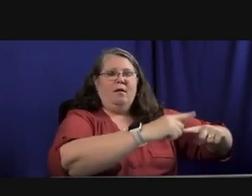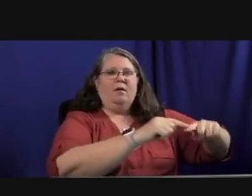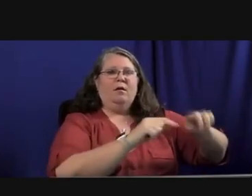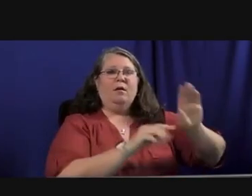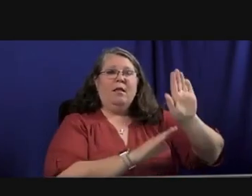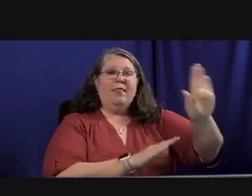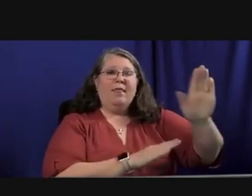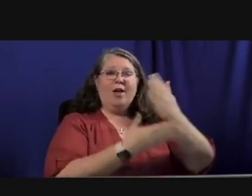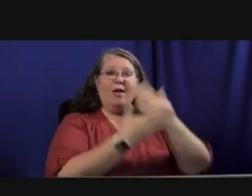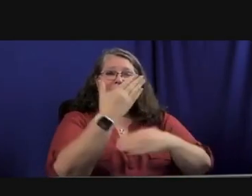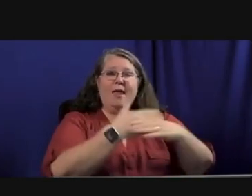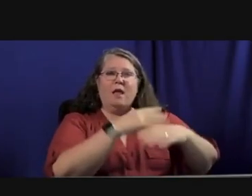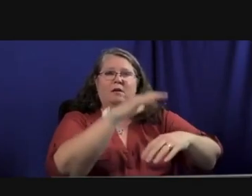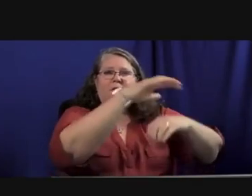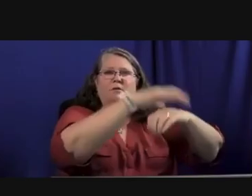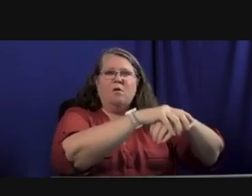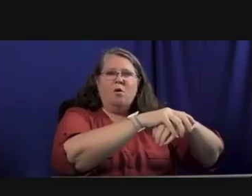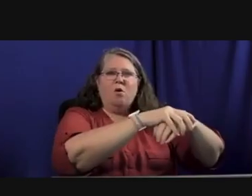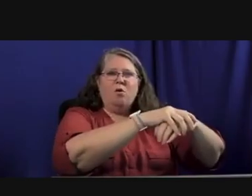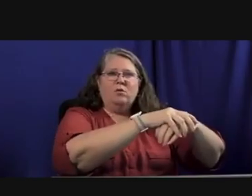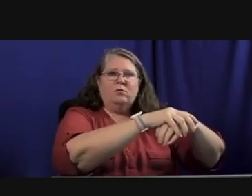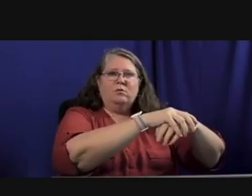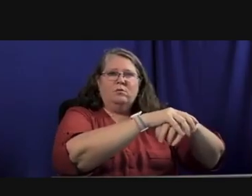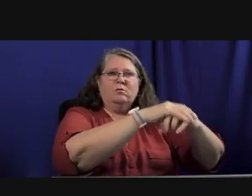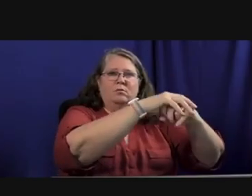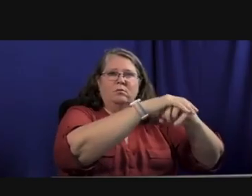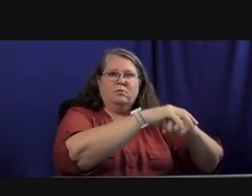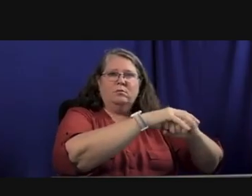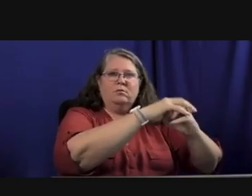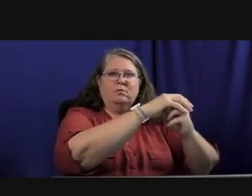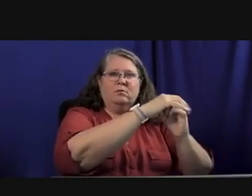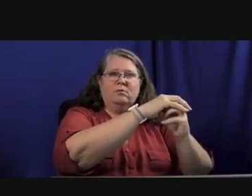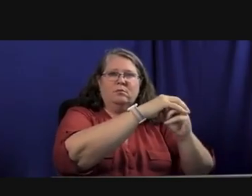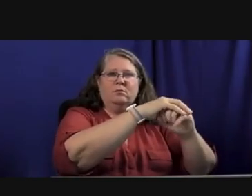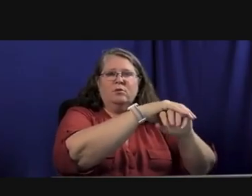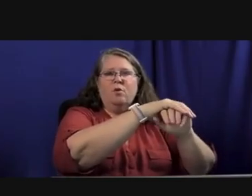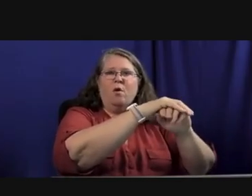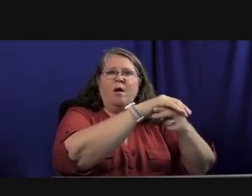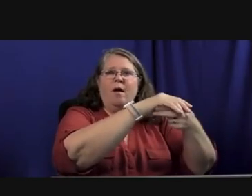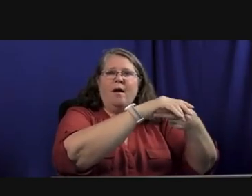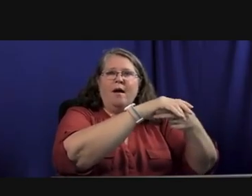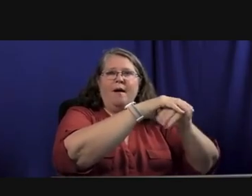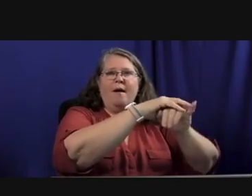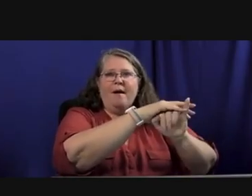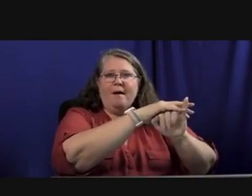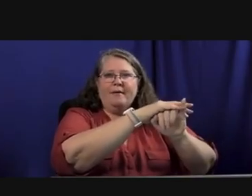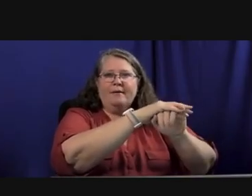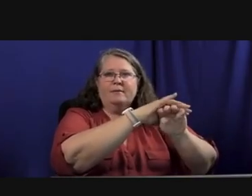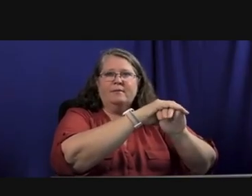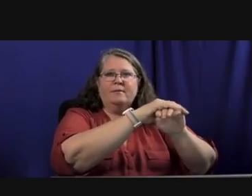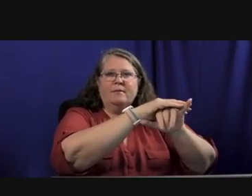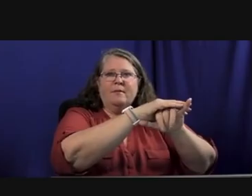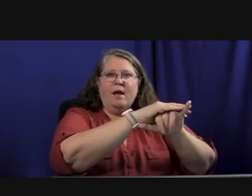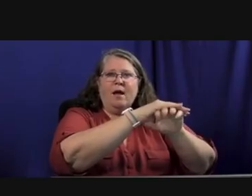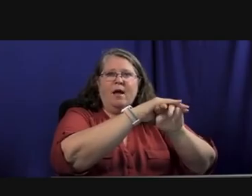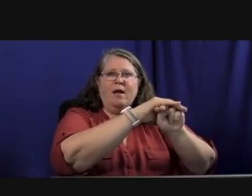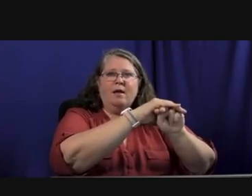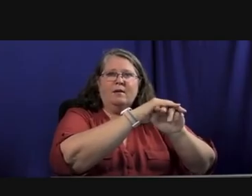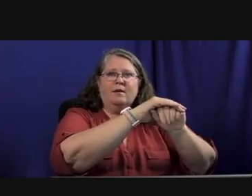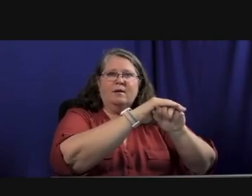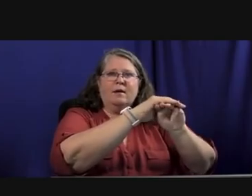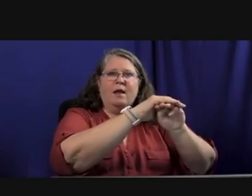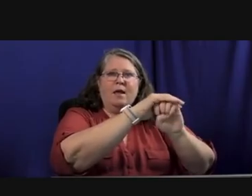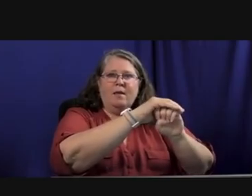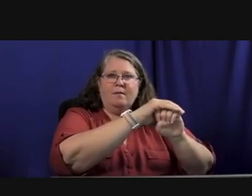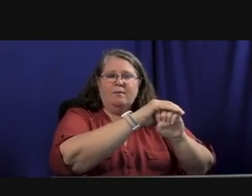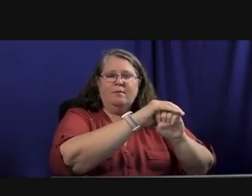person. So they will sign, but the deaf-blind person will have their hands set on top of the